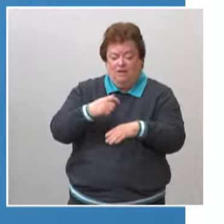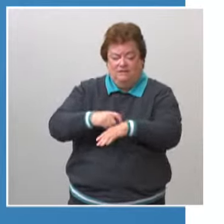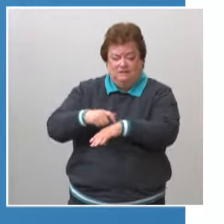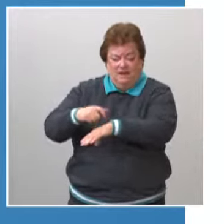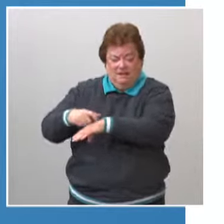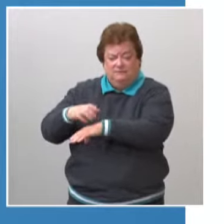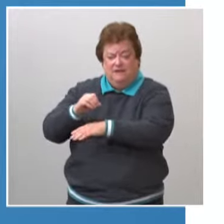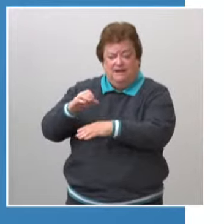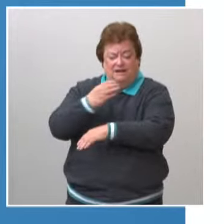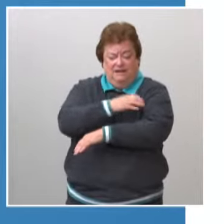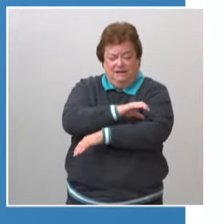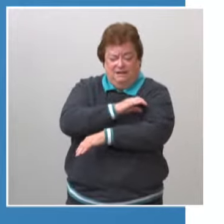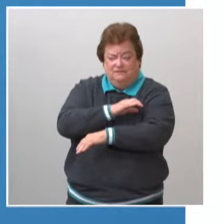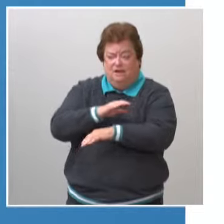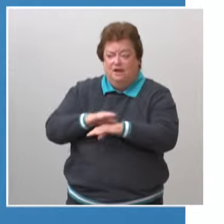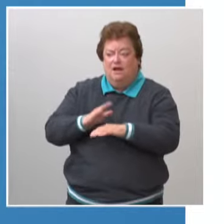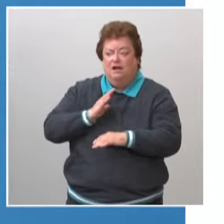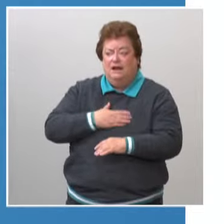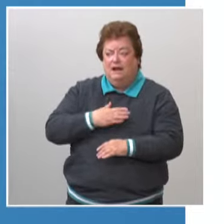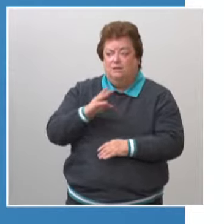at our website,